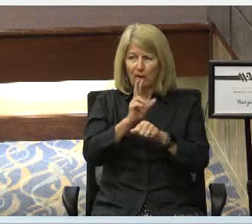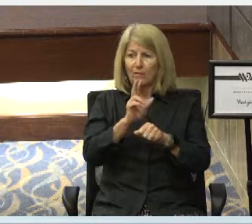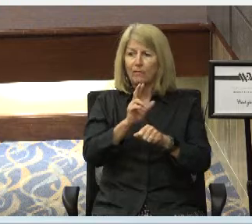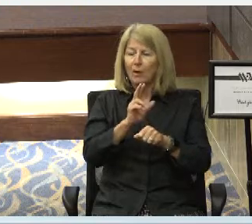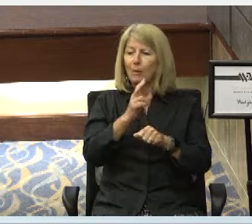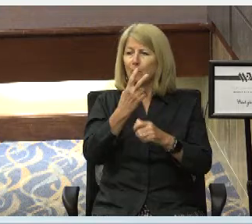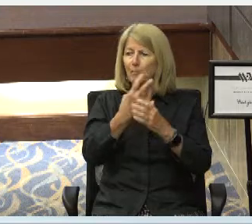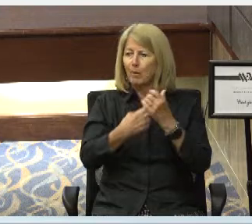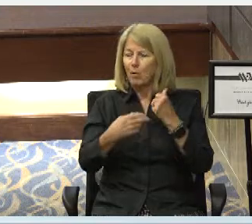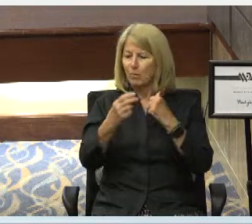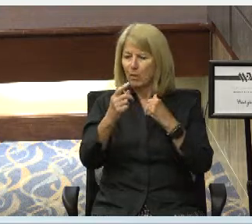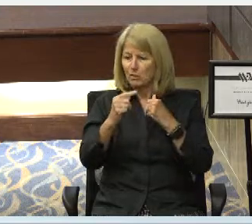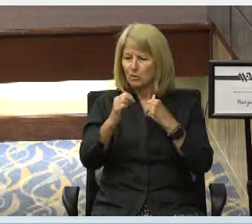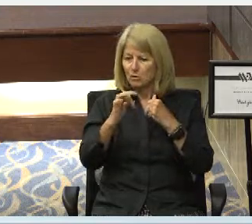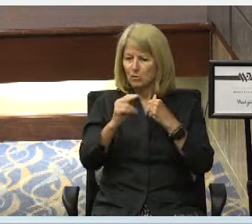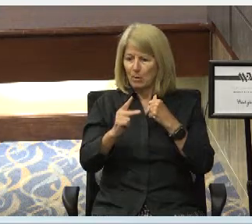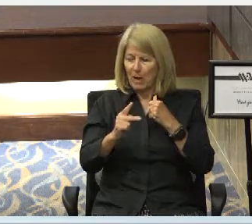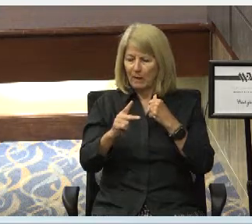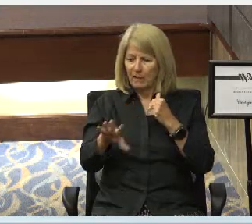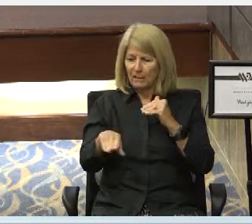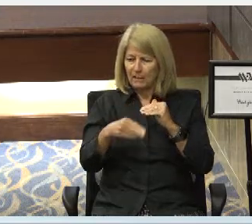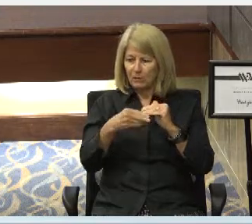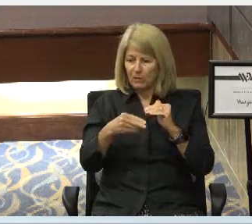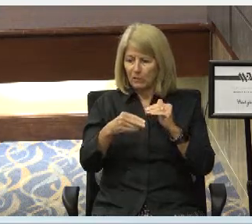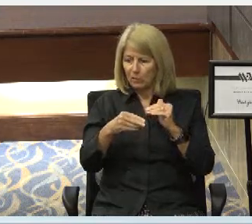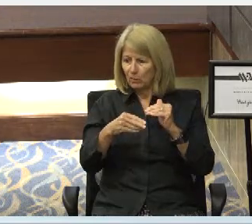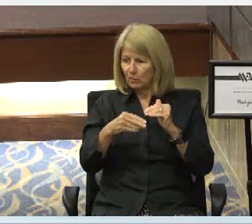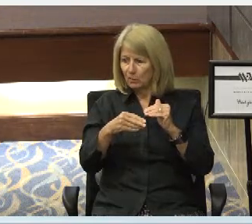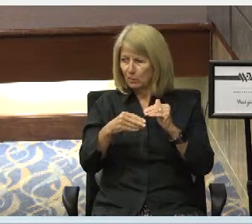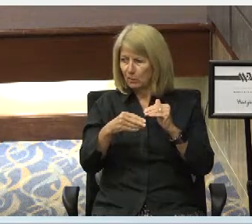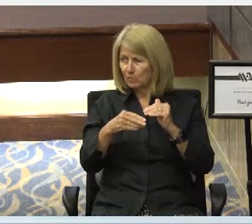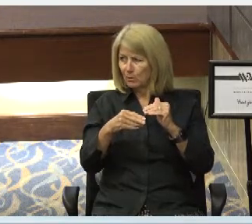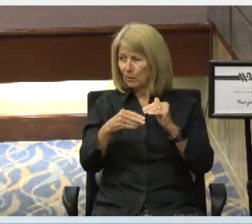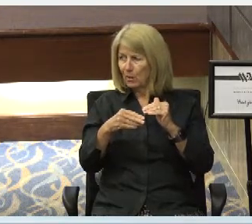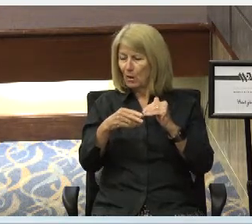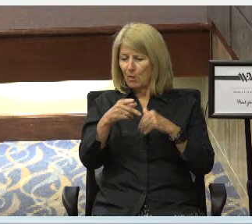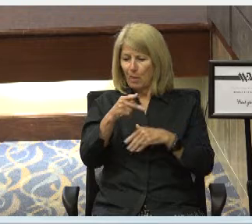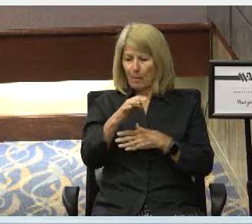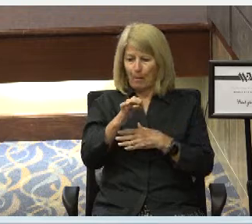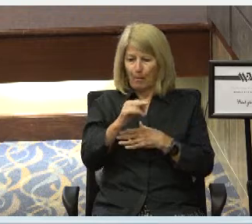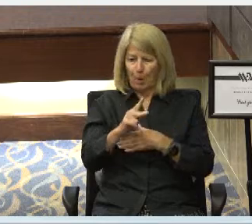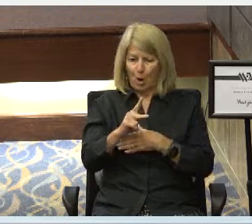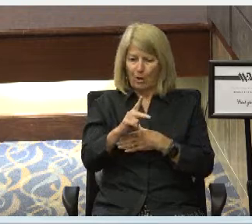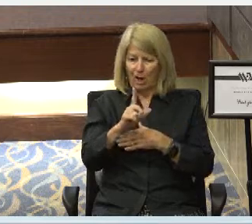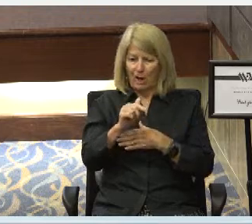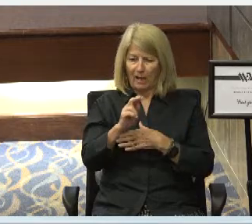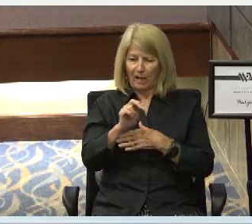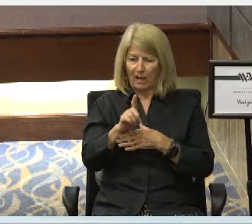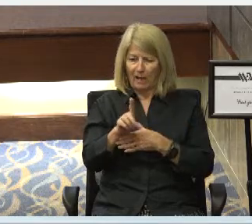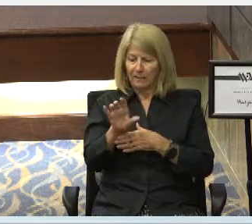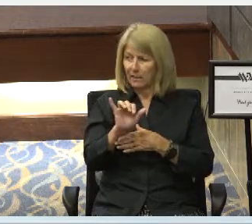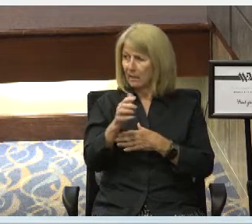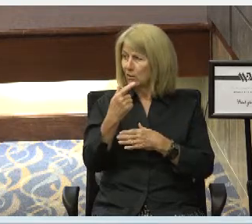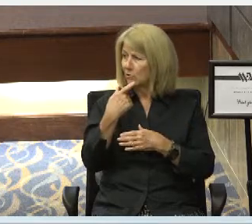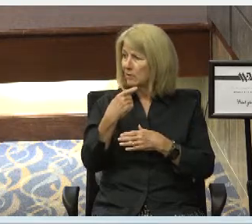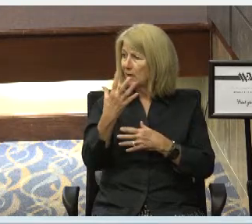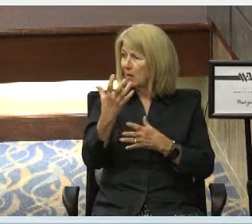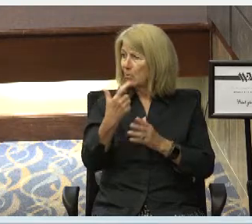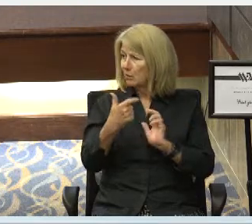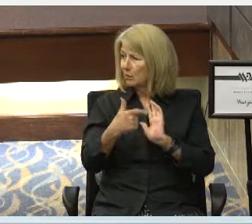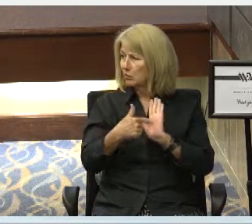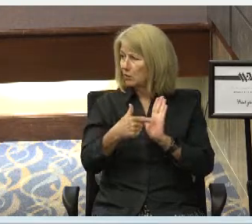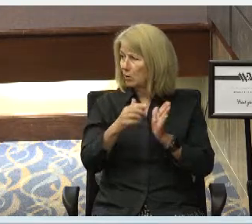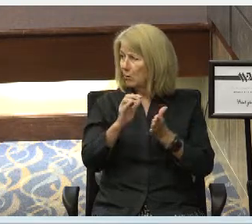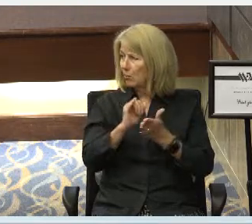So in addition to 2 and 3 are right next to city-owned parkland, as you said. So I just wanted to point that out, that